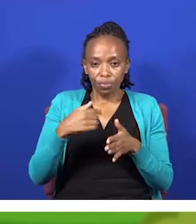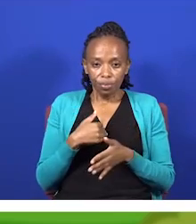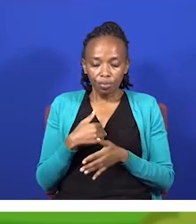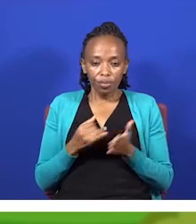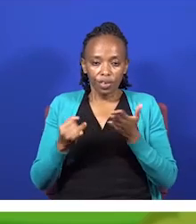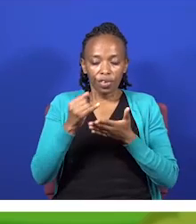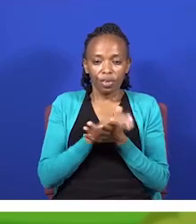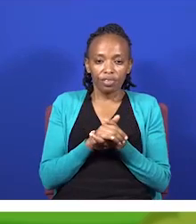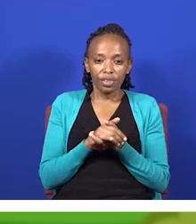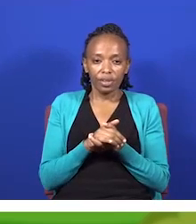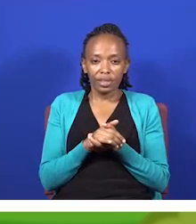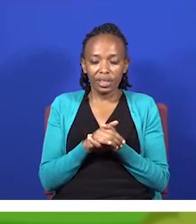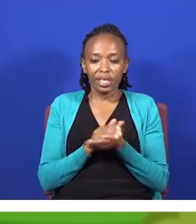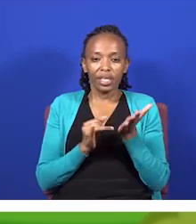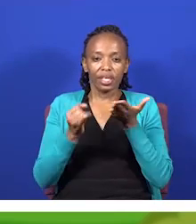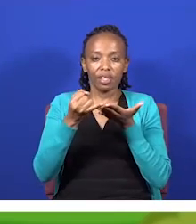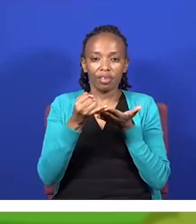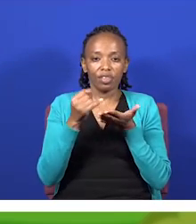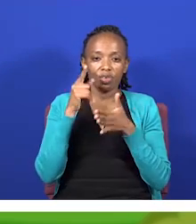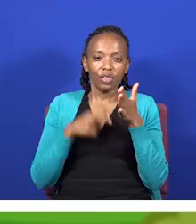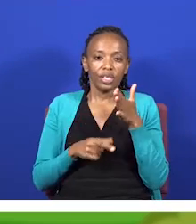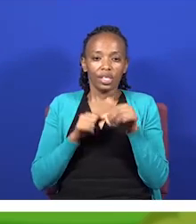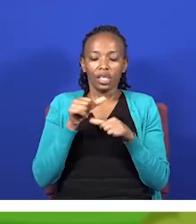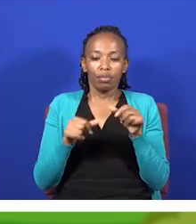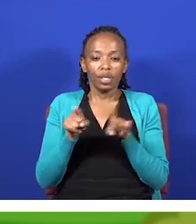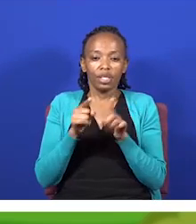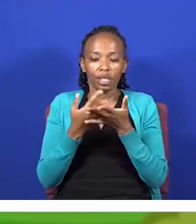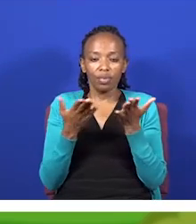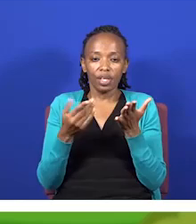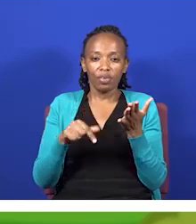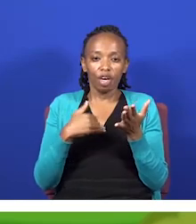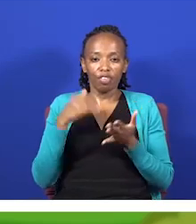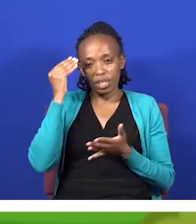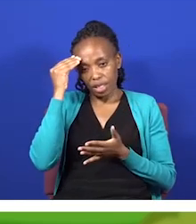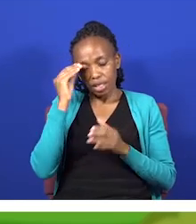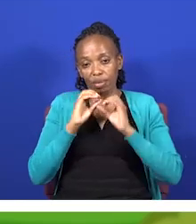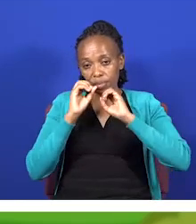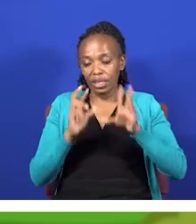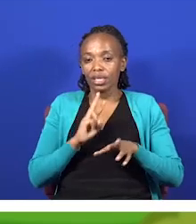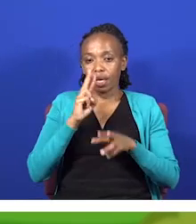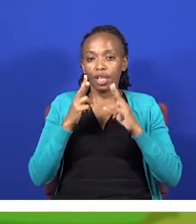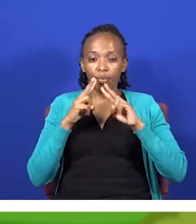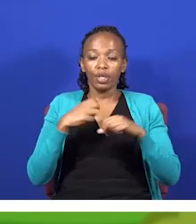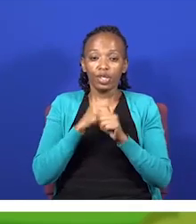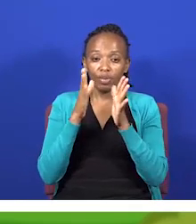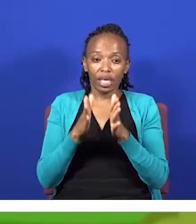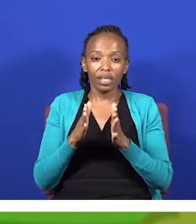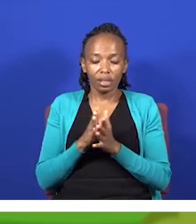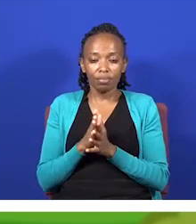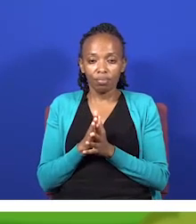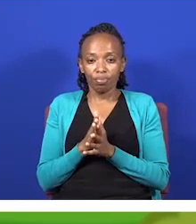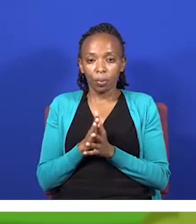craft. And the craft will be about the same thing we have learned. Blessed are the peacemakers,